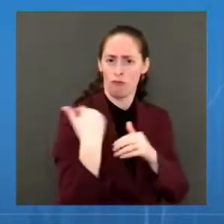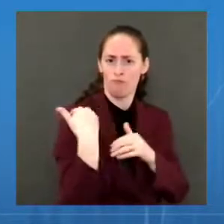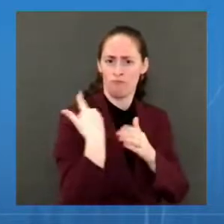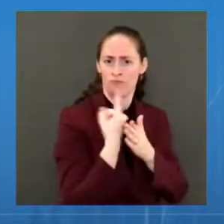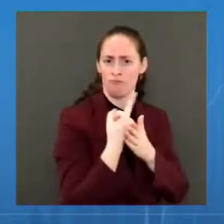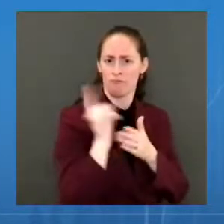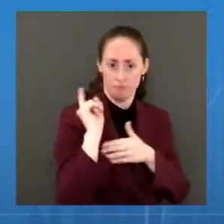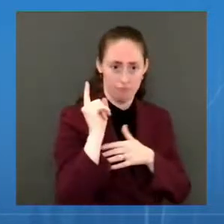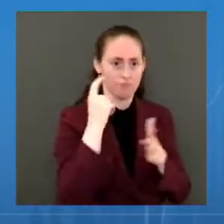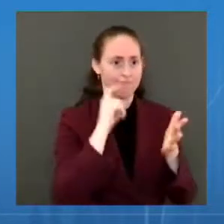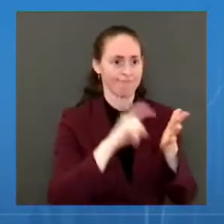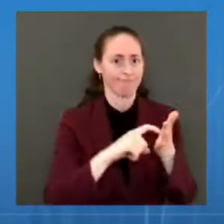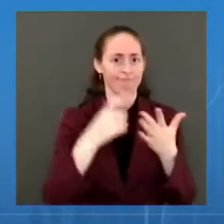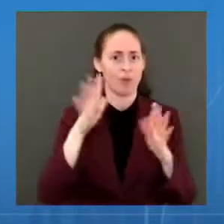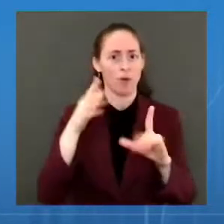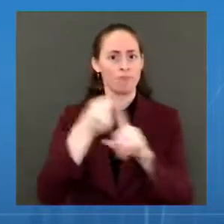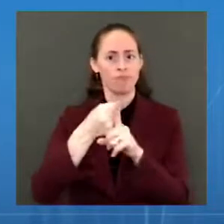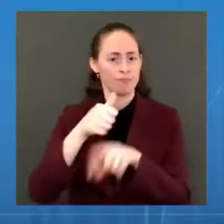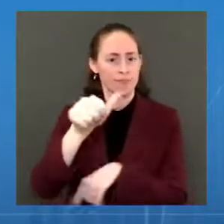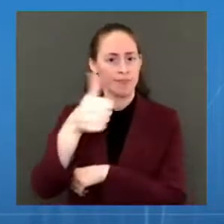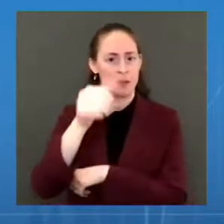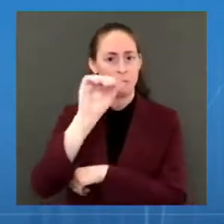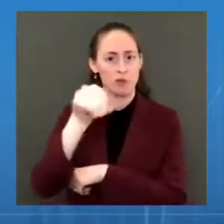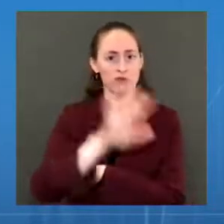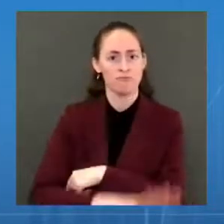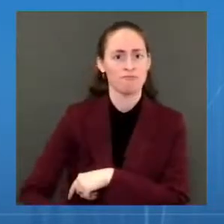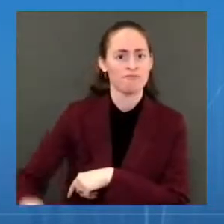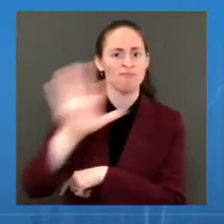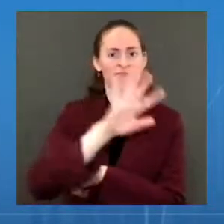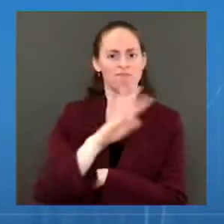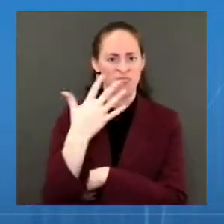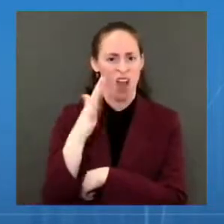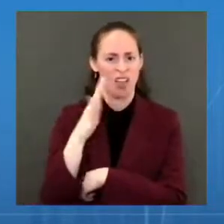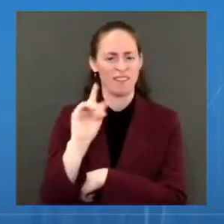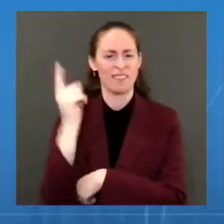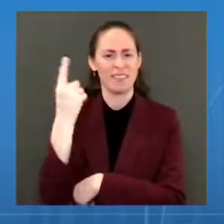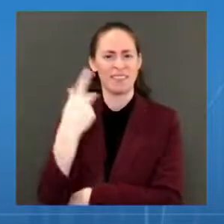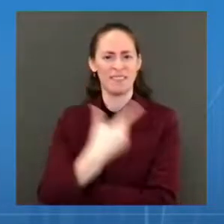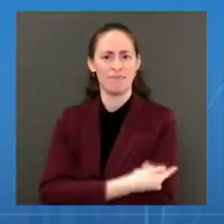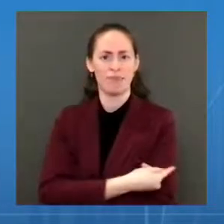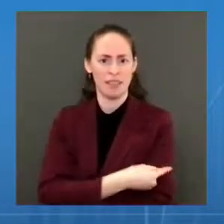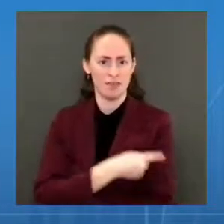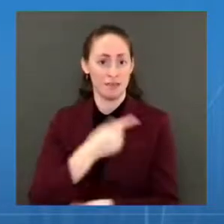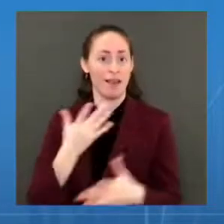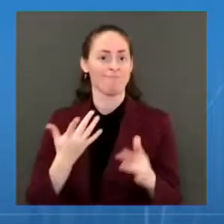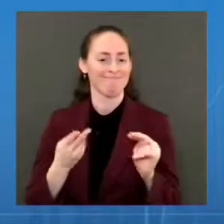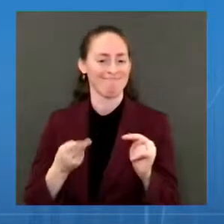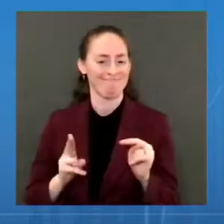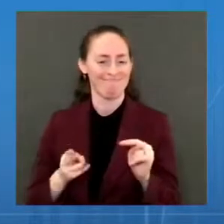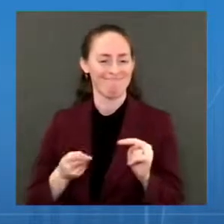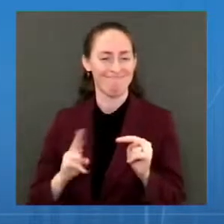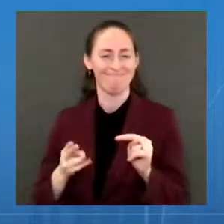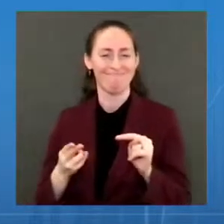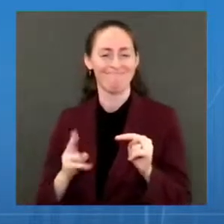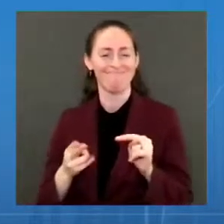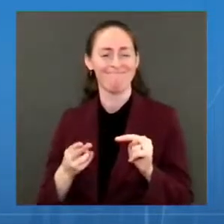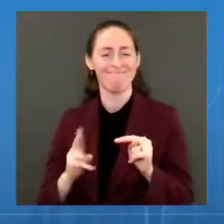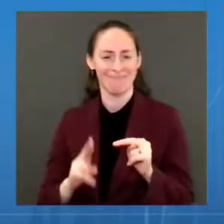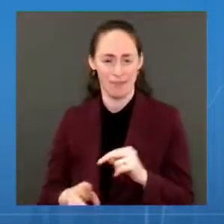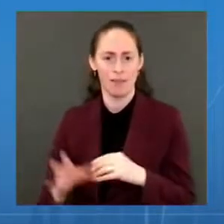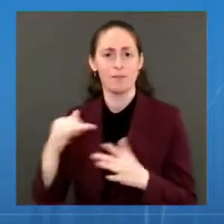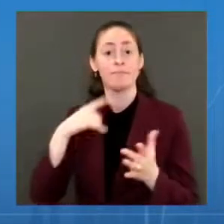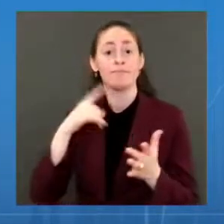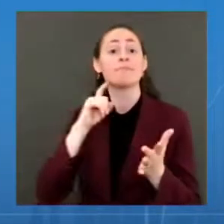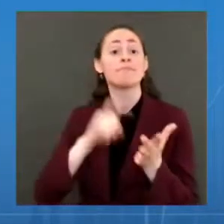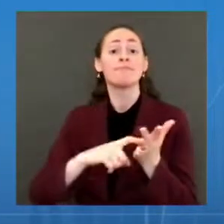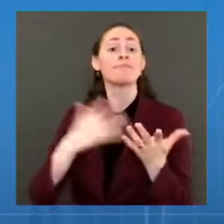those eligibles with their first shot. That number continues to increase. We started with about 20,000 sites for